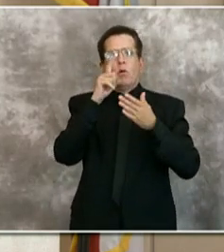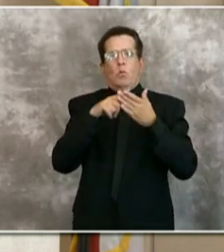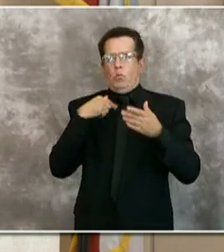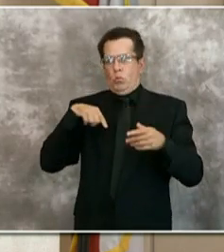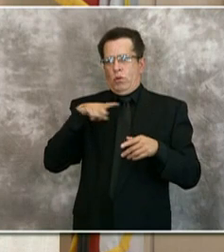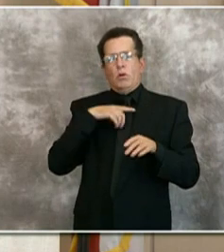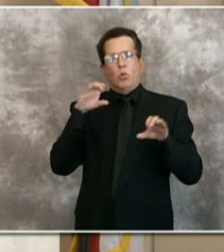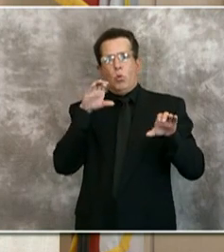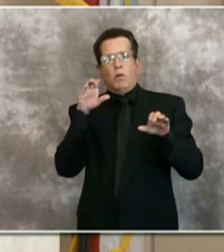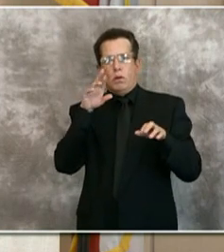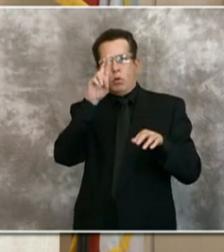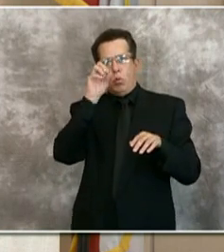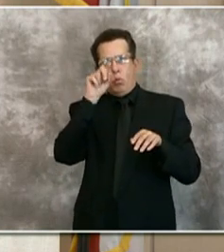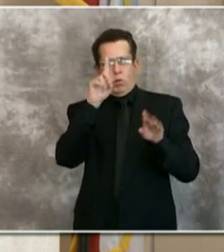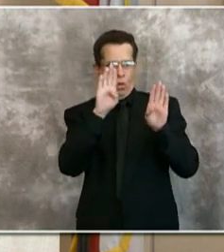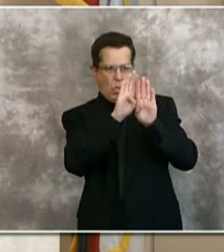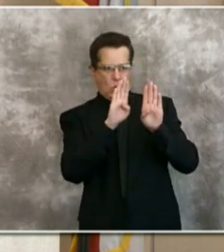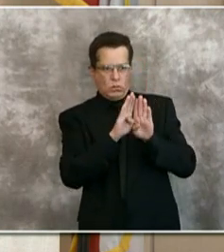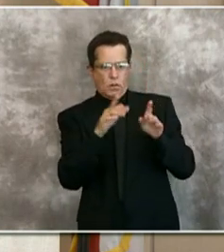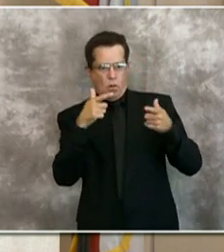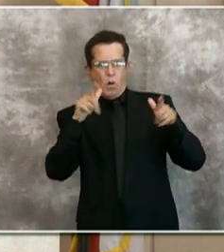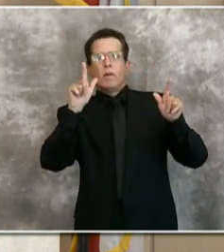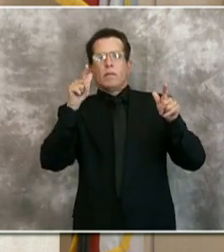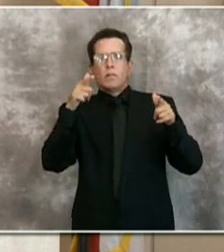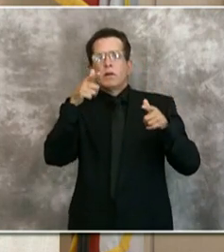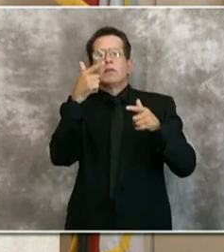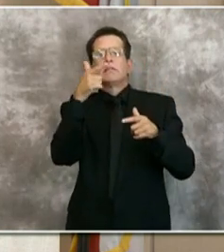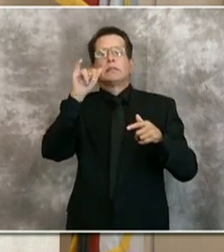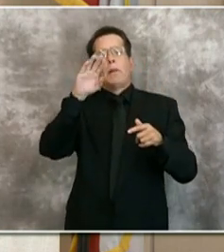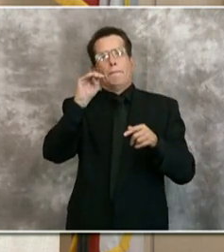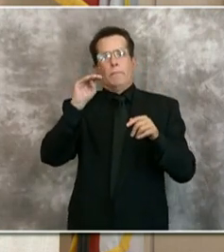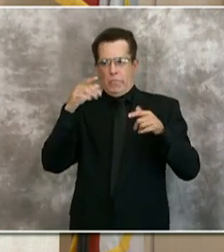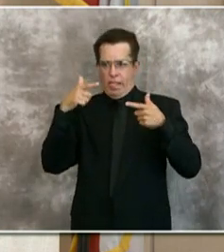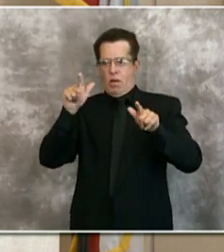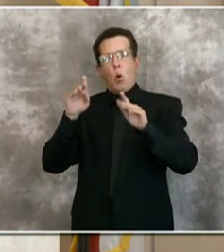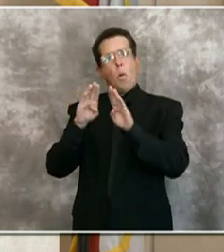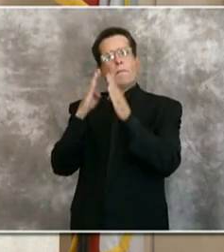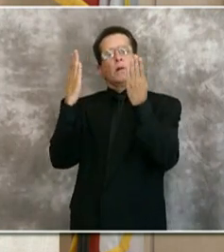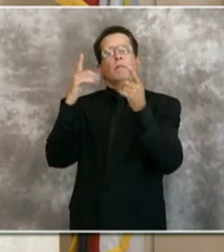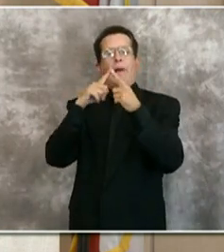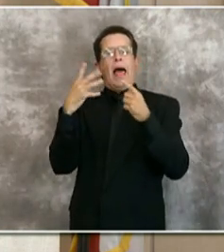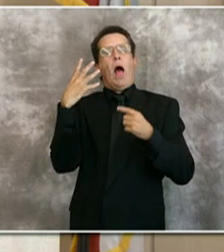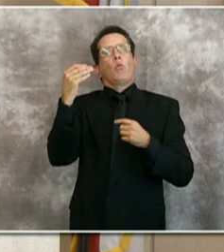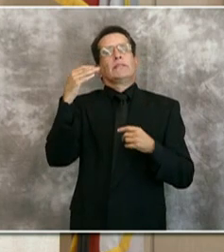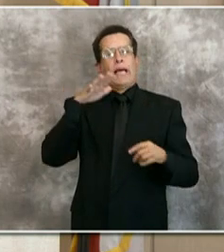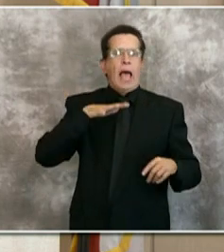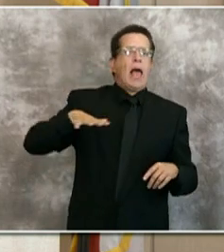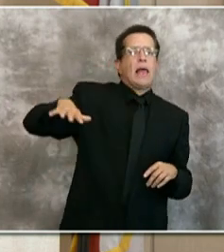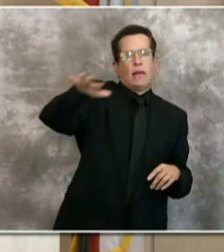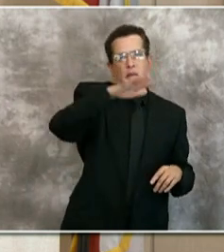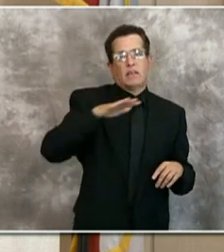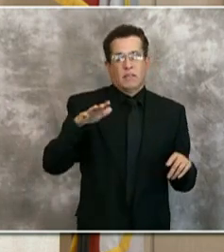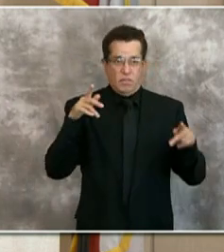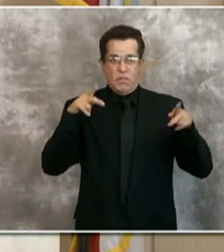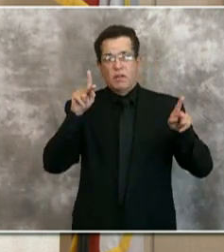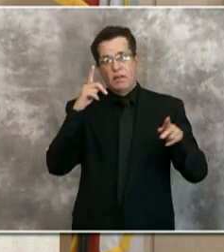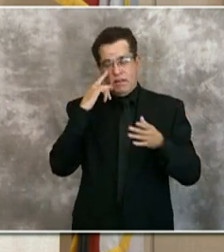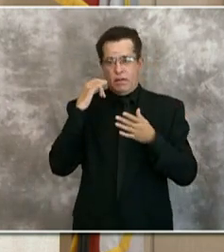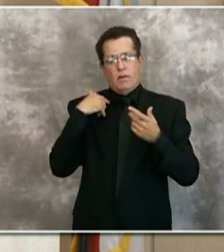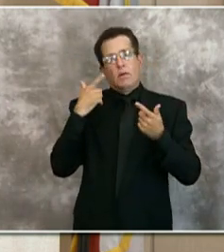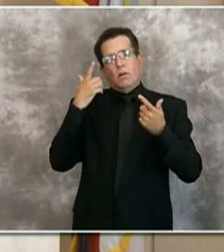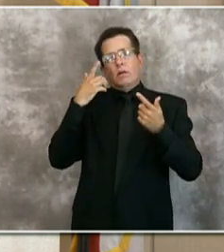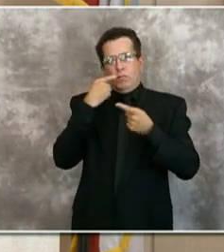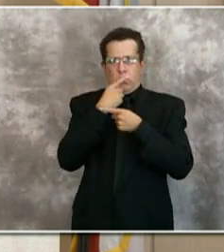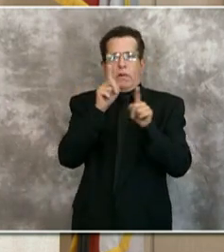road closures and facilitating opening of outdoor gyms and outdoor restaurants really is a recognition that the outdoor settings are much